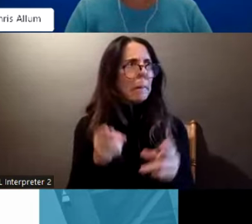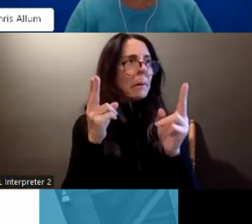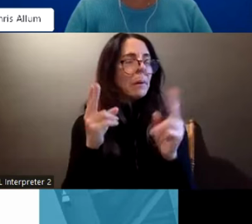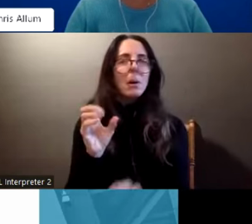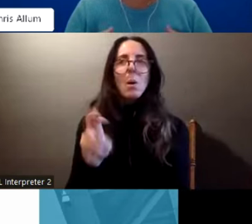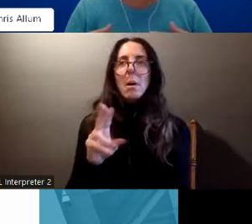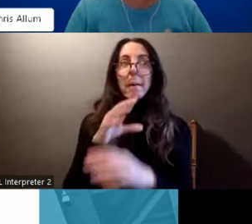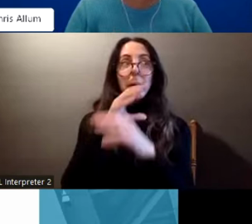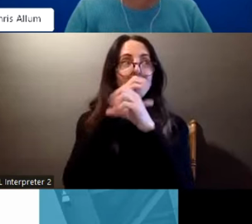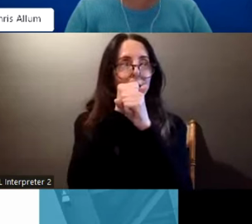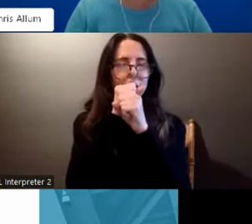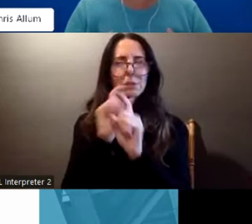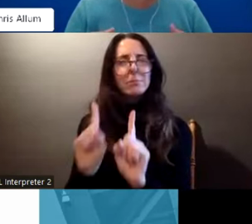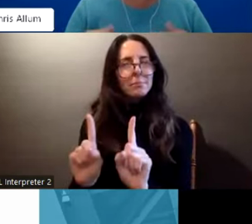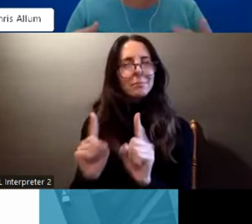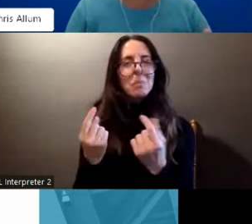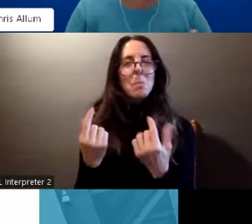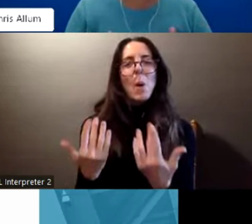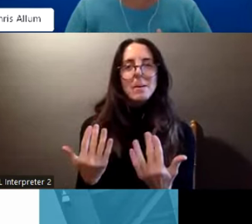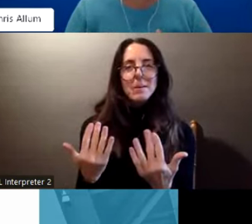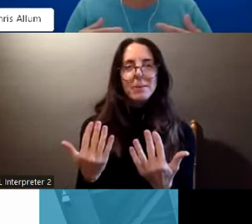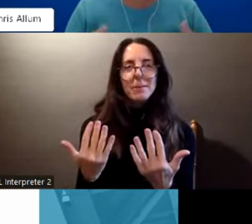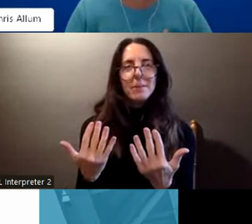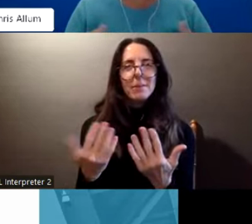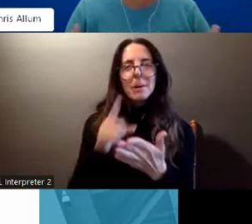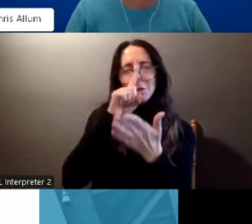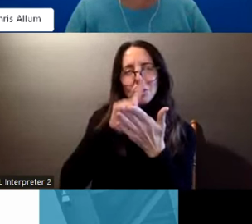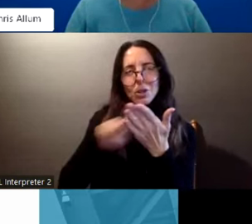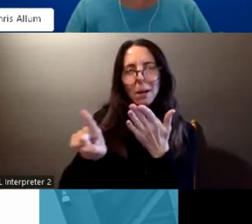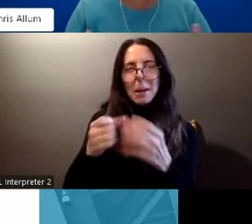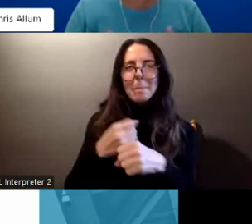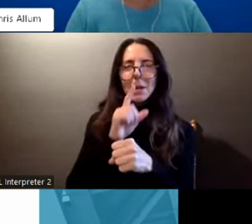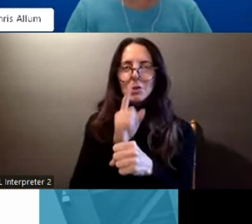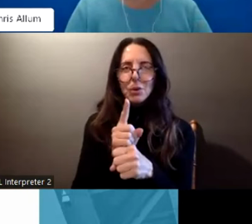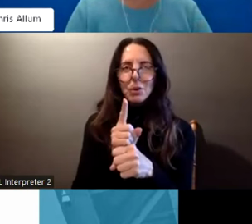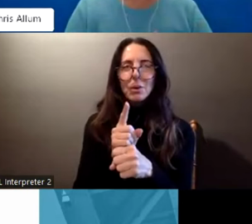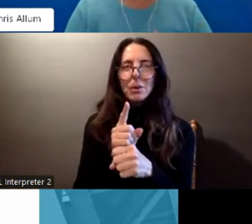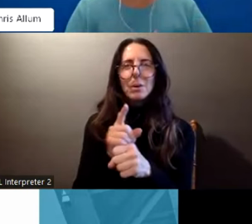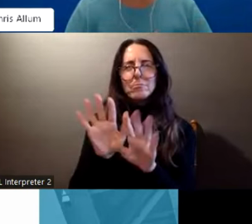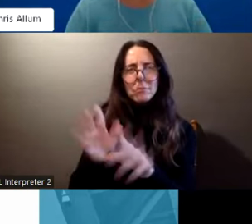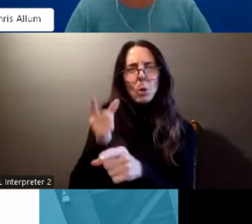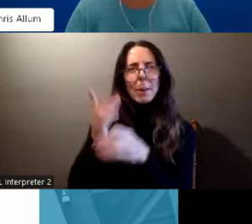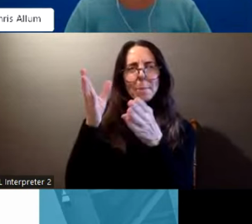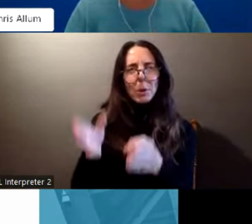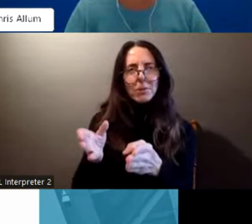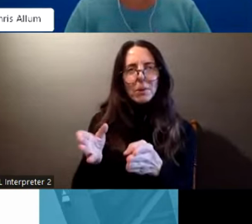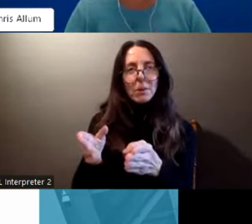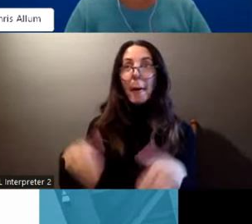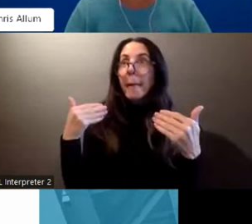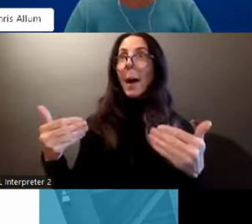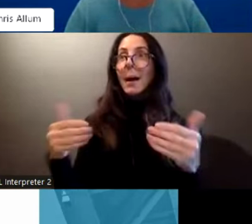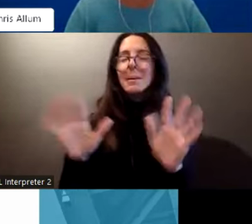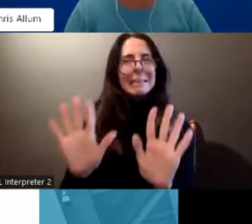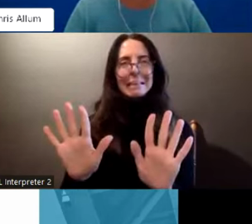confidential. You want to take the time to check it out before you act. The other thing to remember is